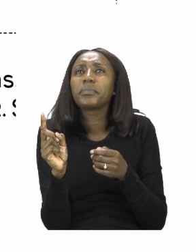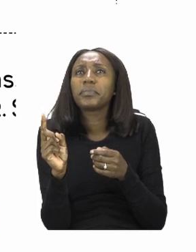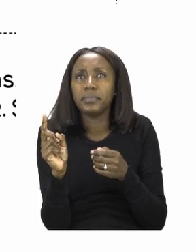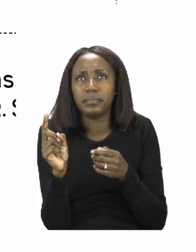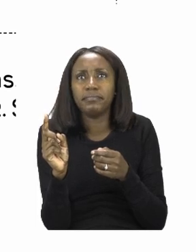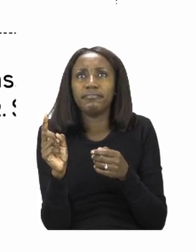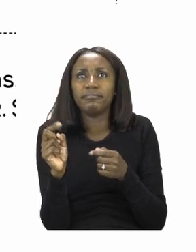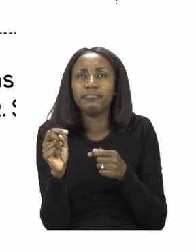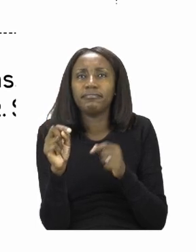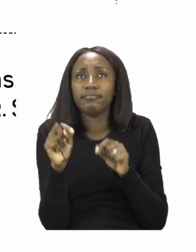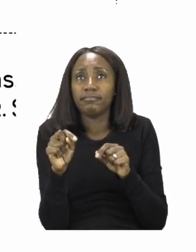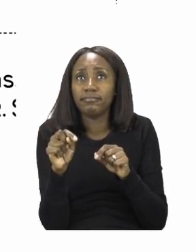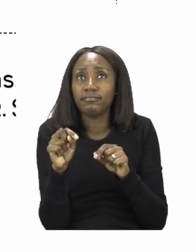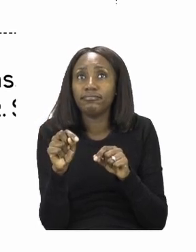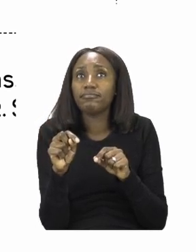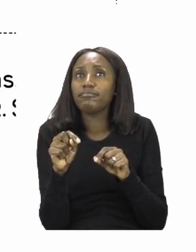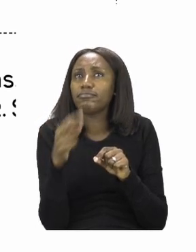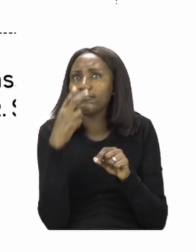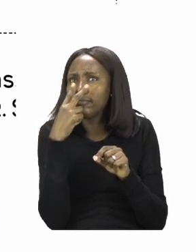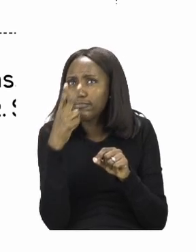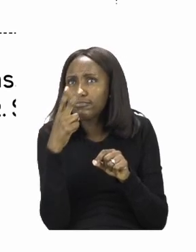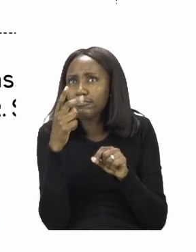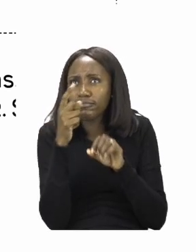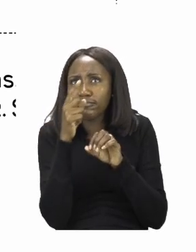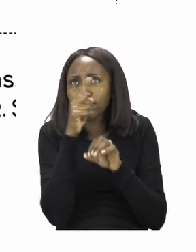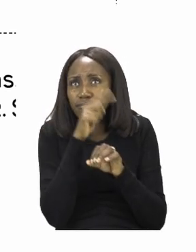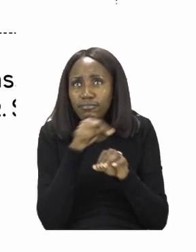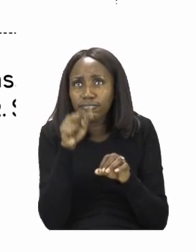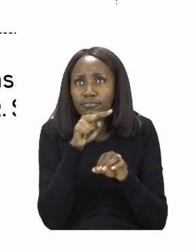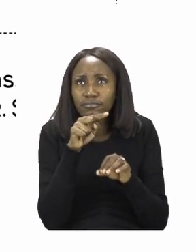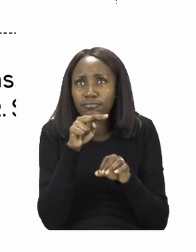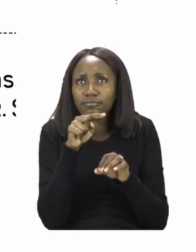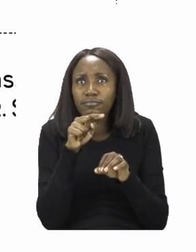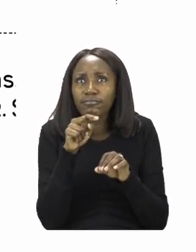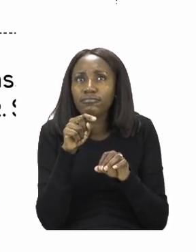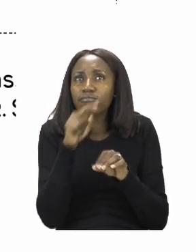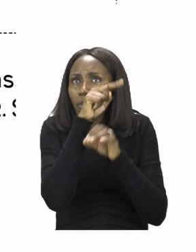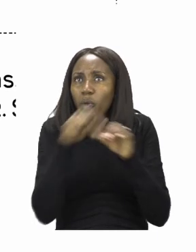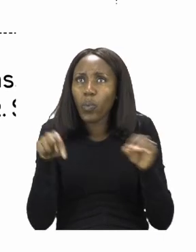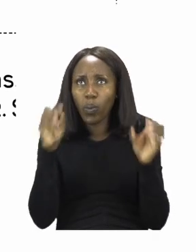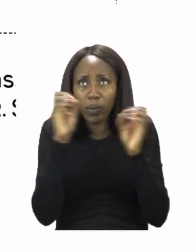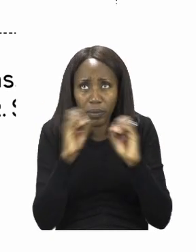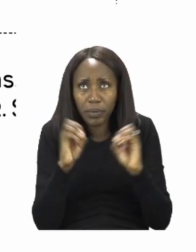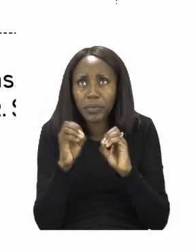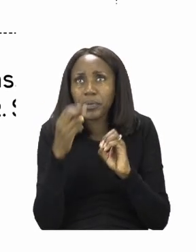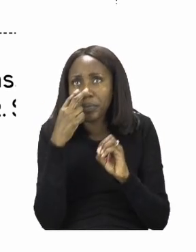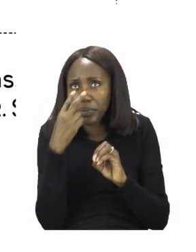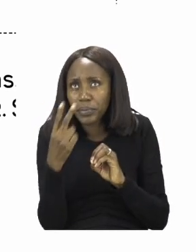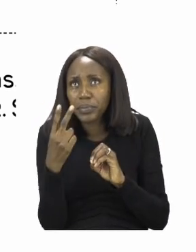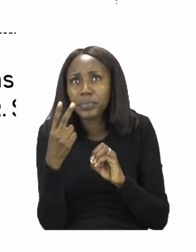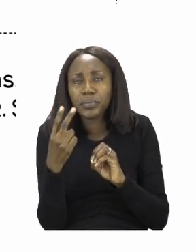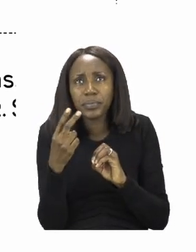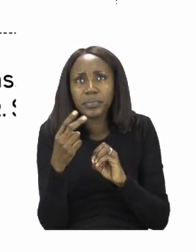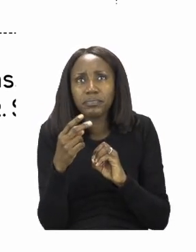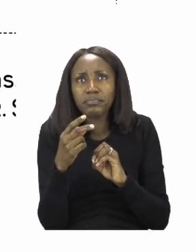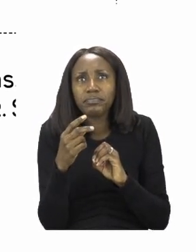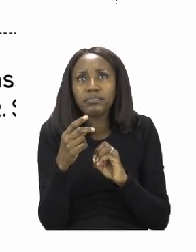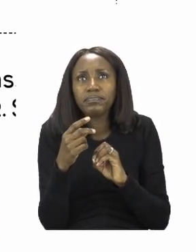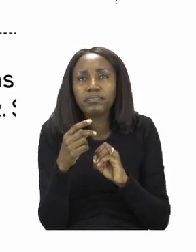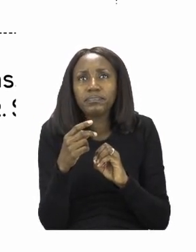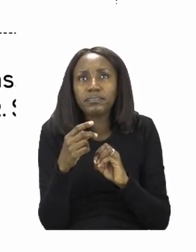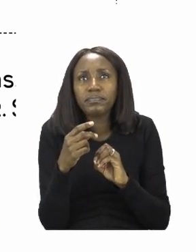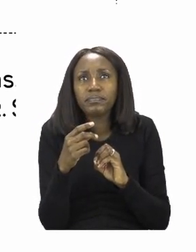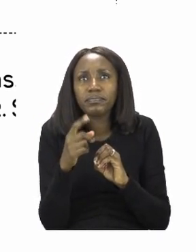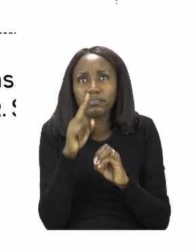to count the rest of the coins to know how much she would receive, how much change.